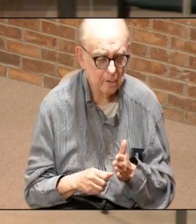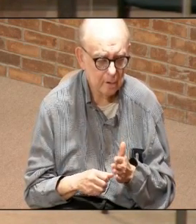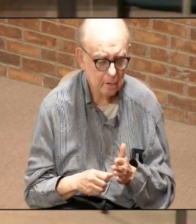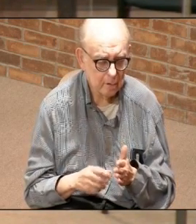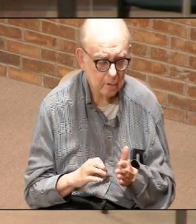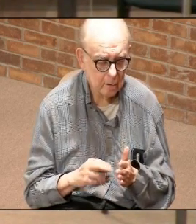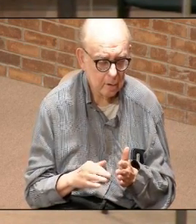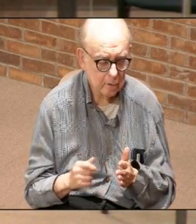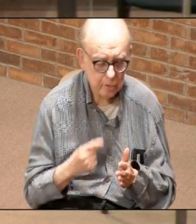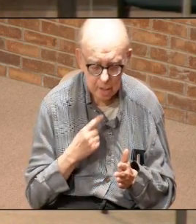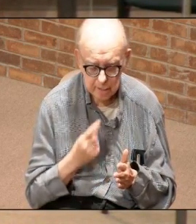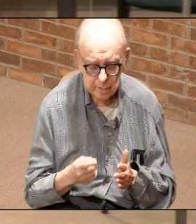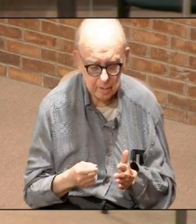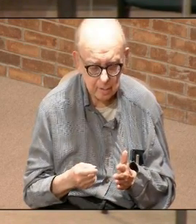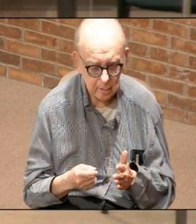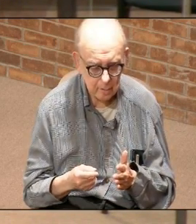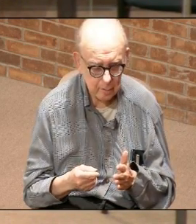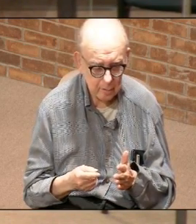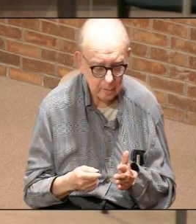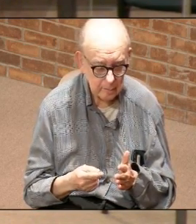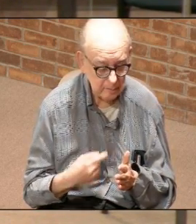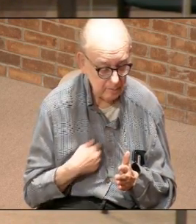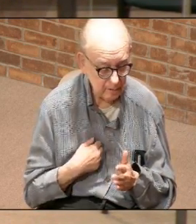Charlie said, I don't.